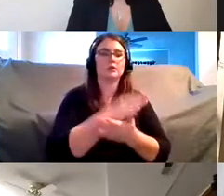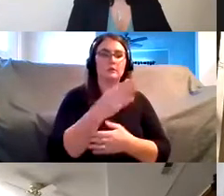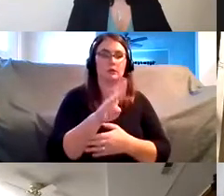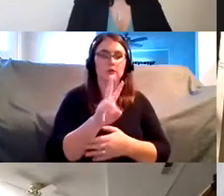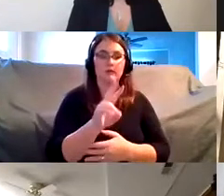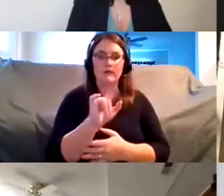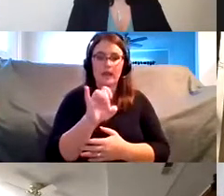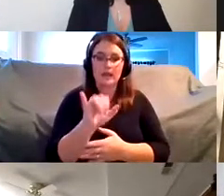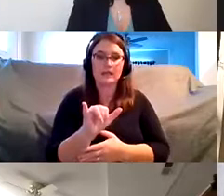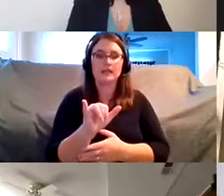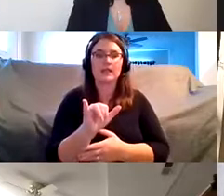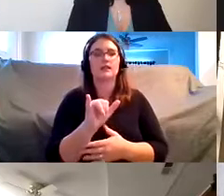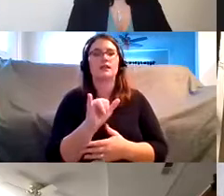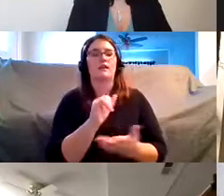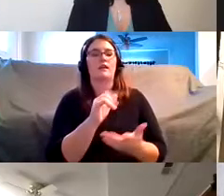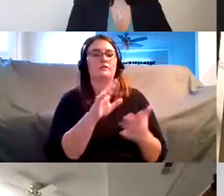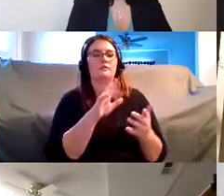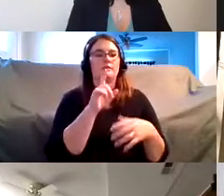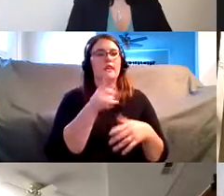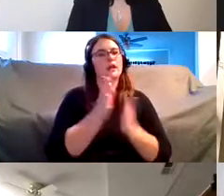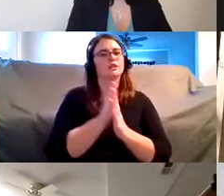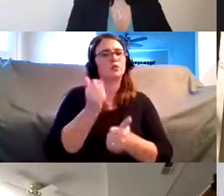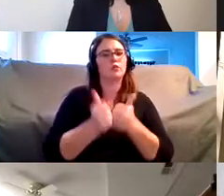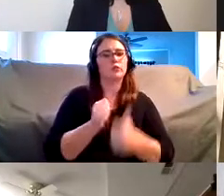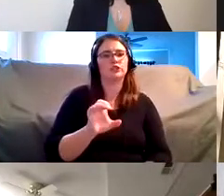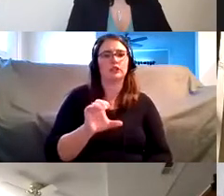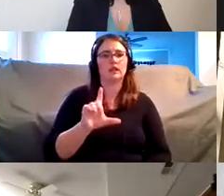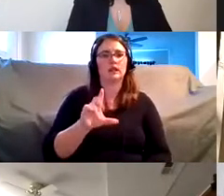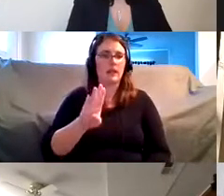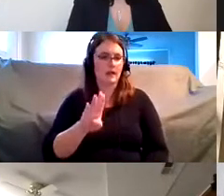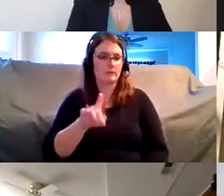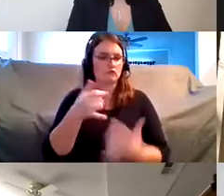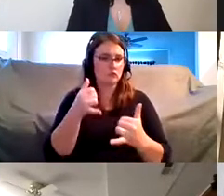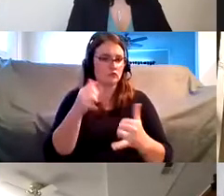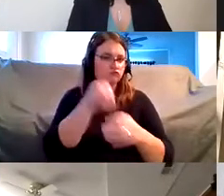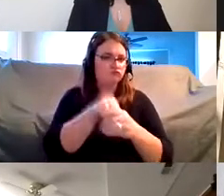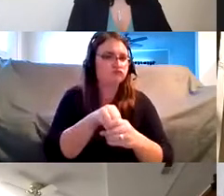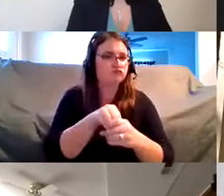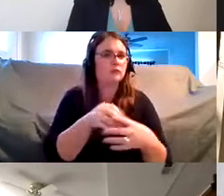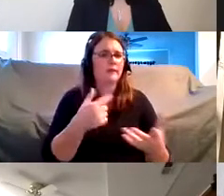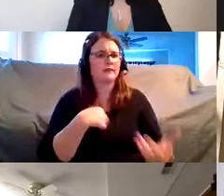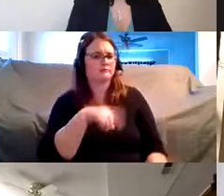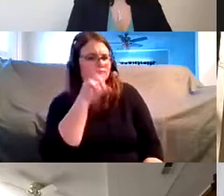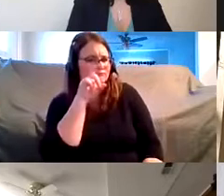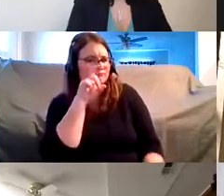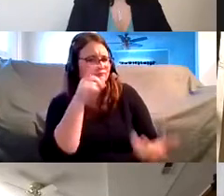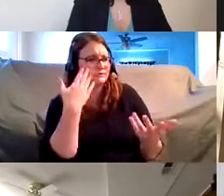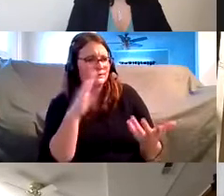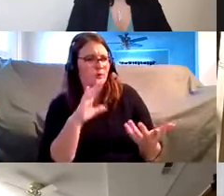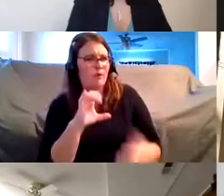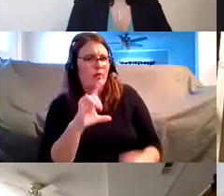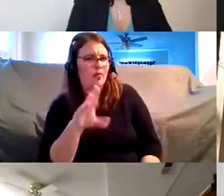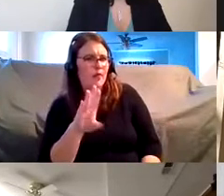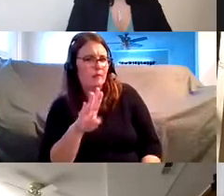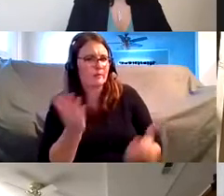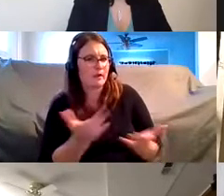be, they ask you, what club have you played on? I'm like, I don't know what a club is. I'm just here to try out and try my best.